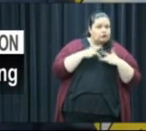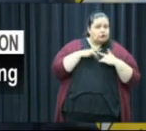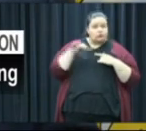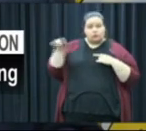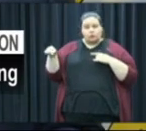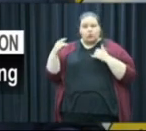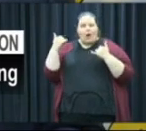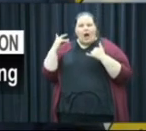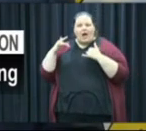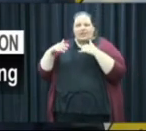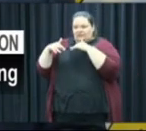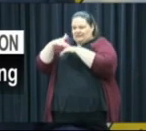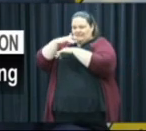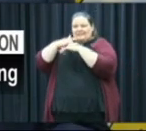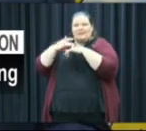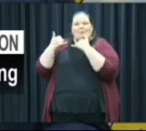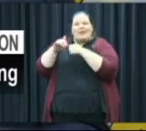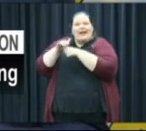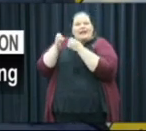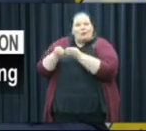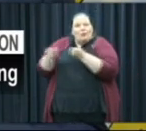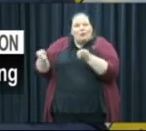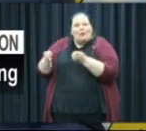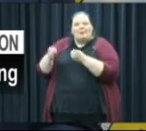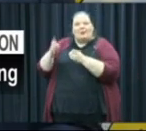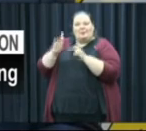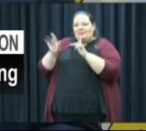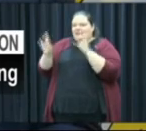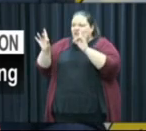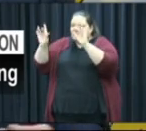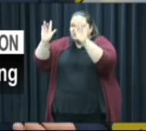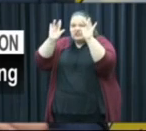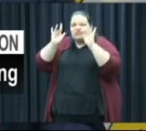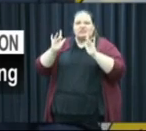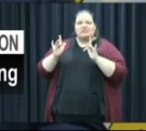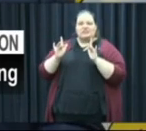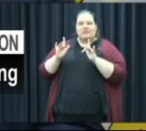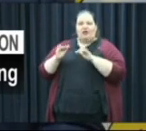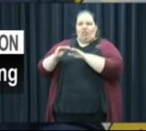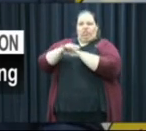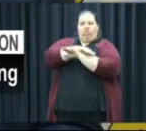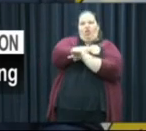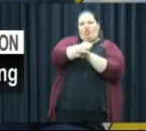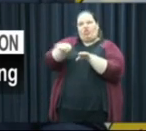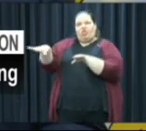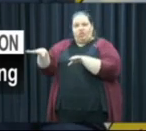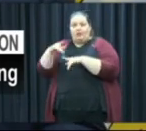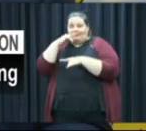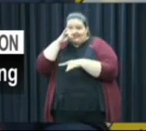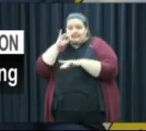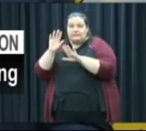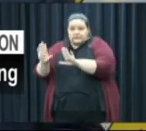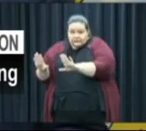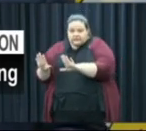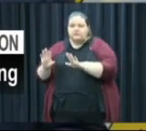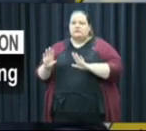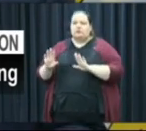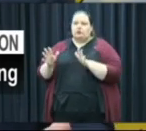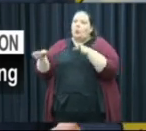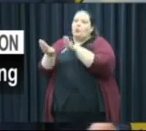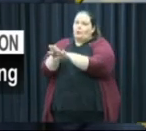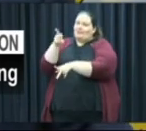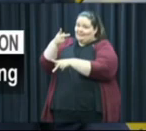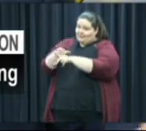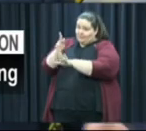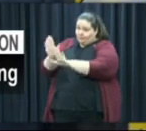actual issues around playground equipment and the concern that that can be a transmission source for kids handling the equipment.